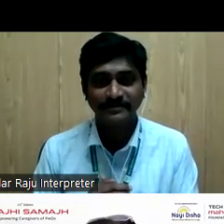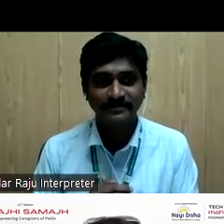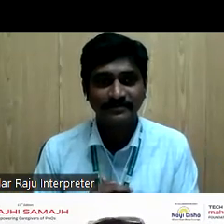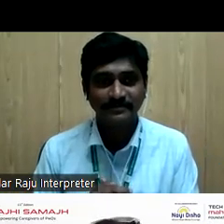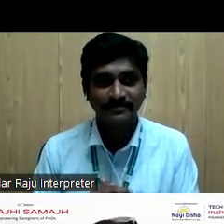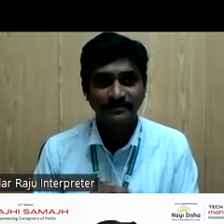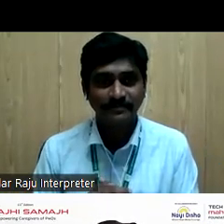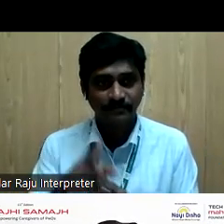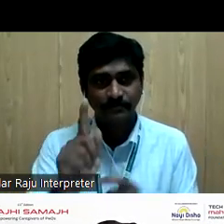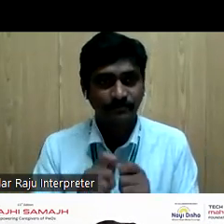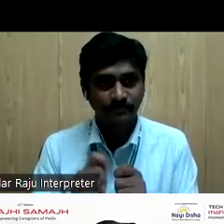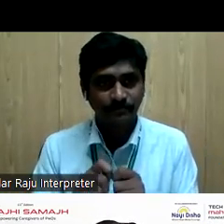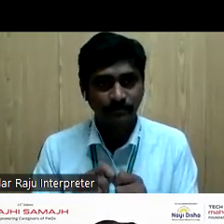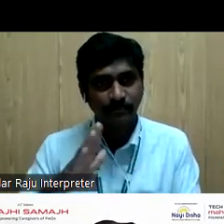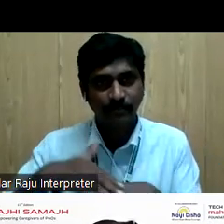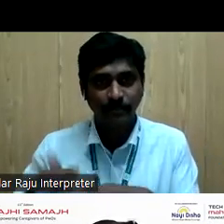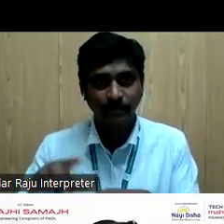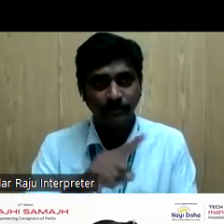As I have done this,